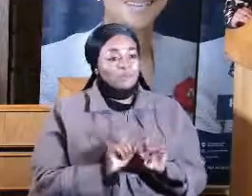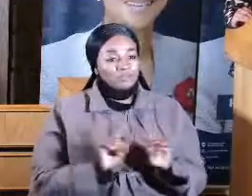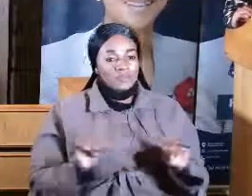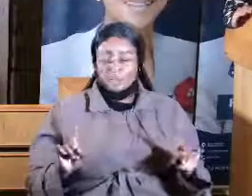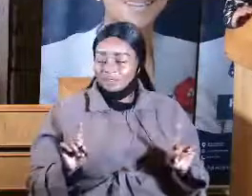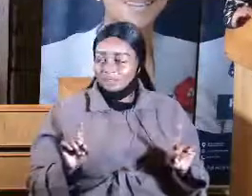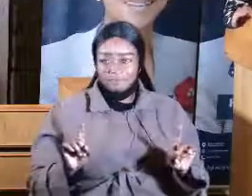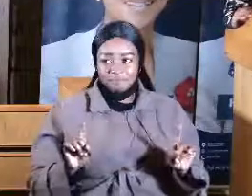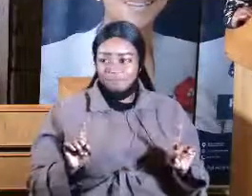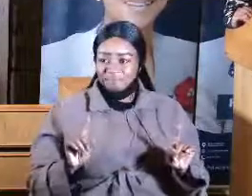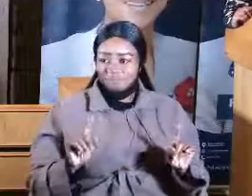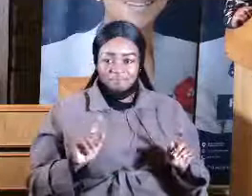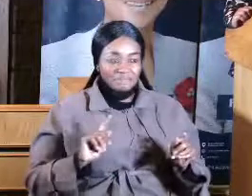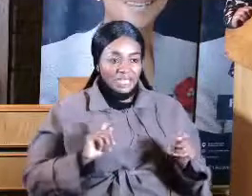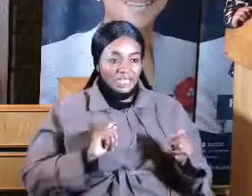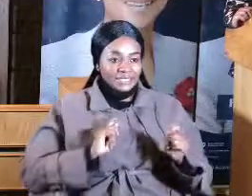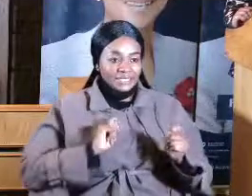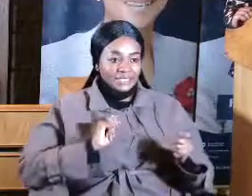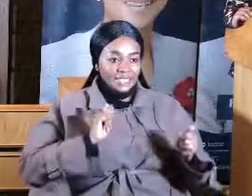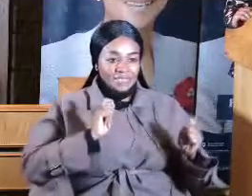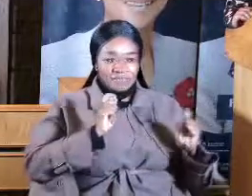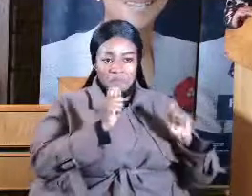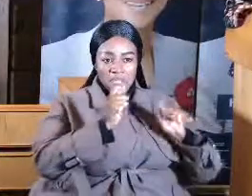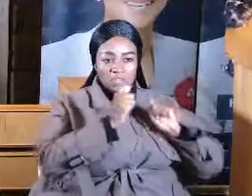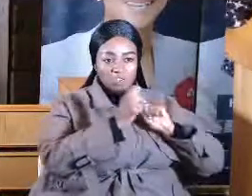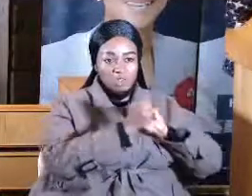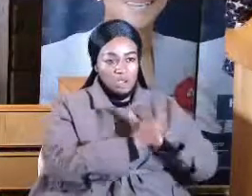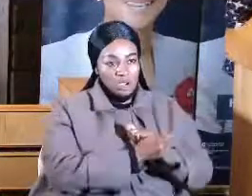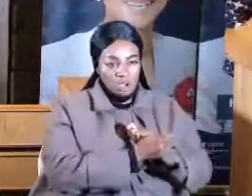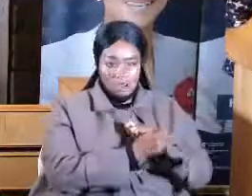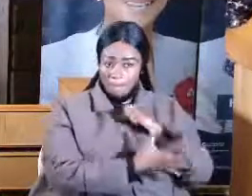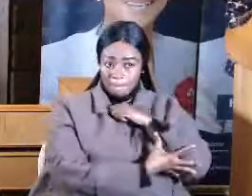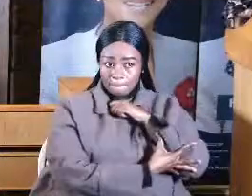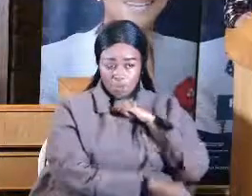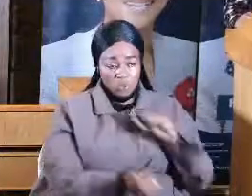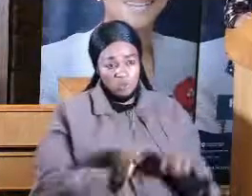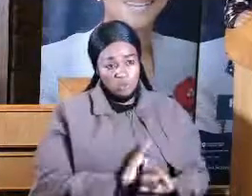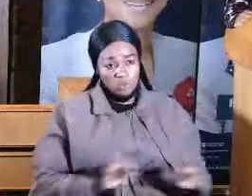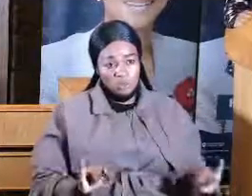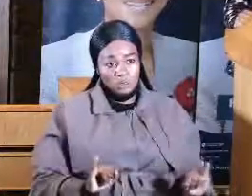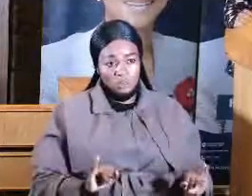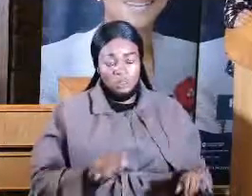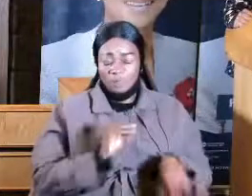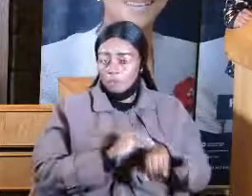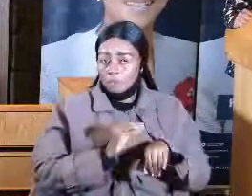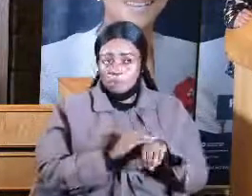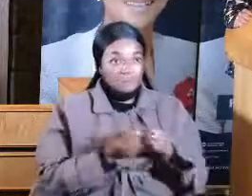most untransformed sector in the country currently. Our problems are many.